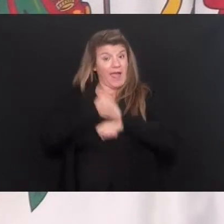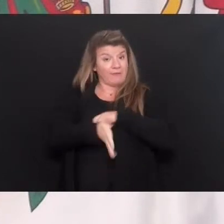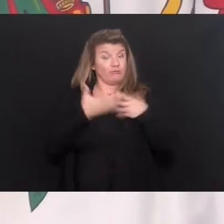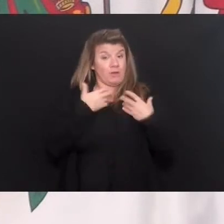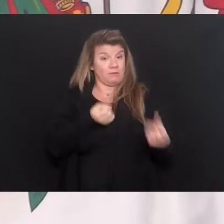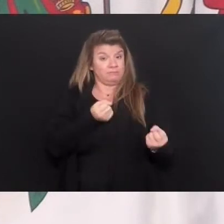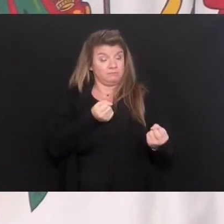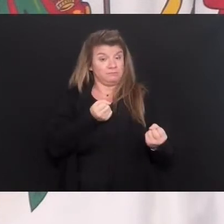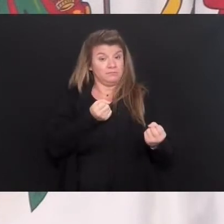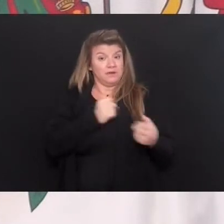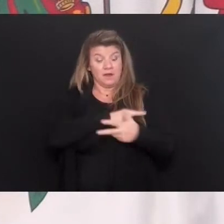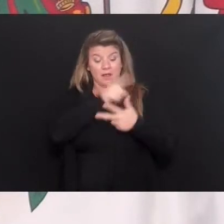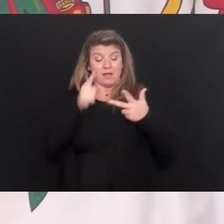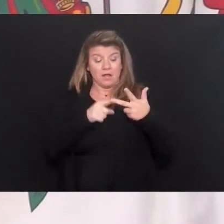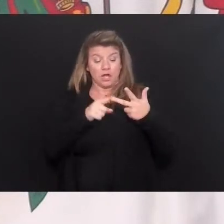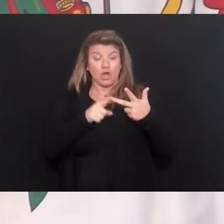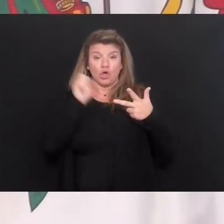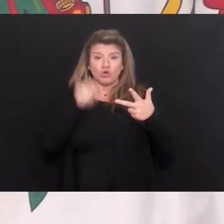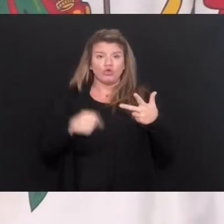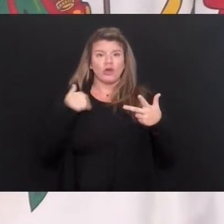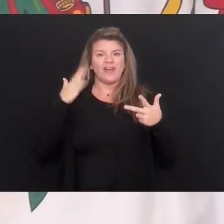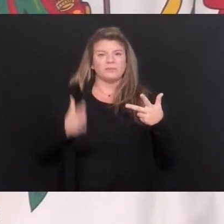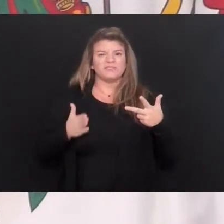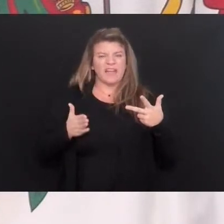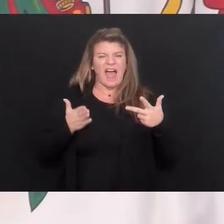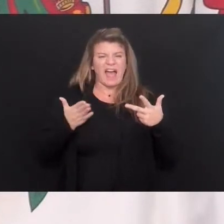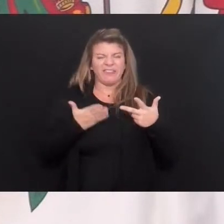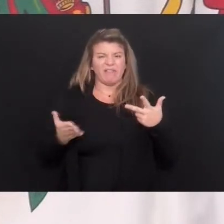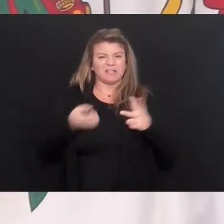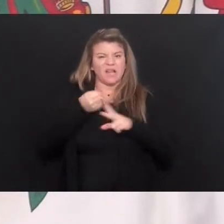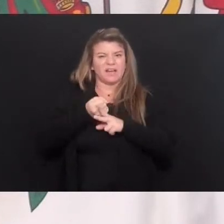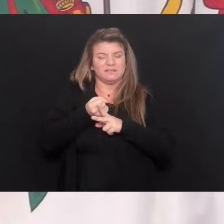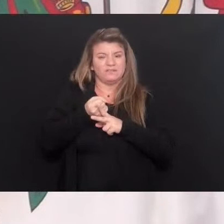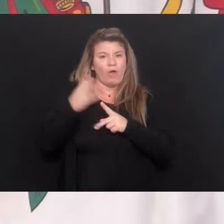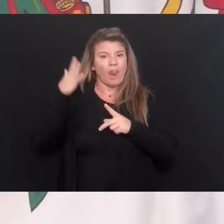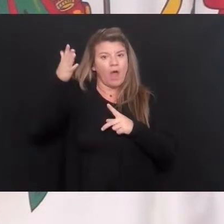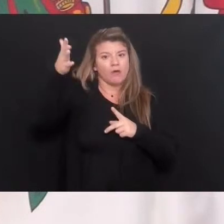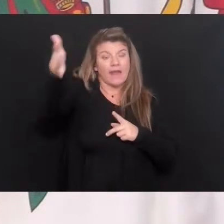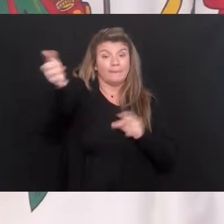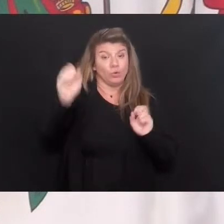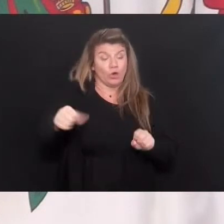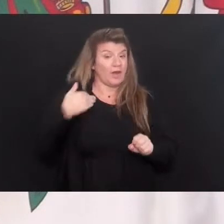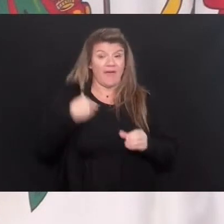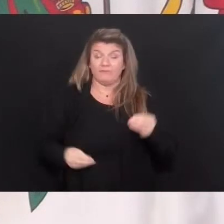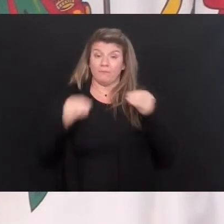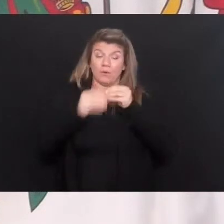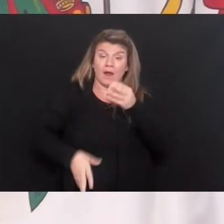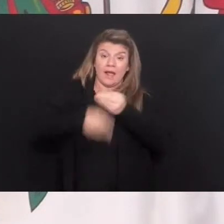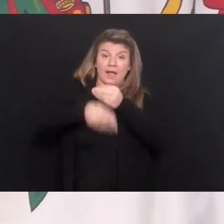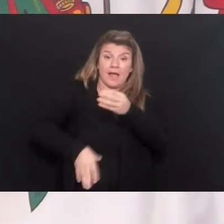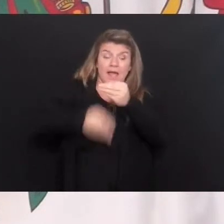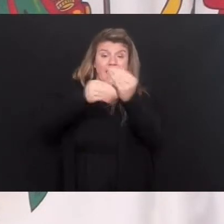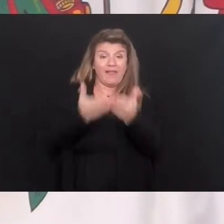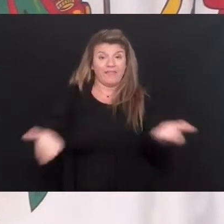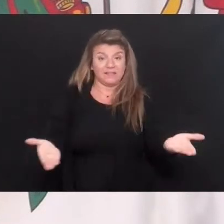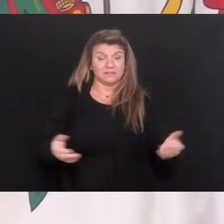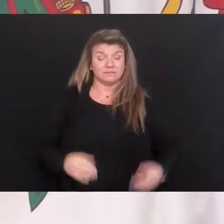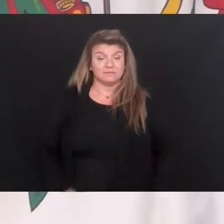well end up with side effects for a long time to come. So,